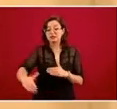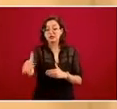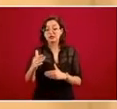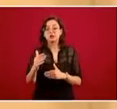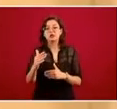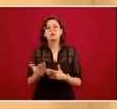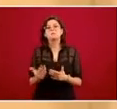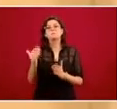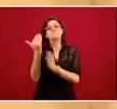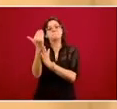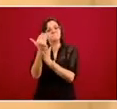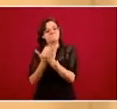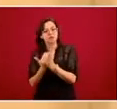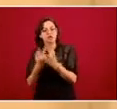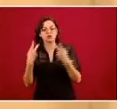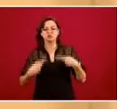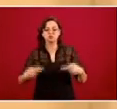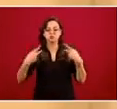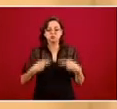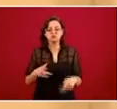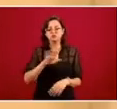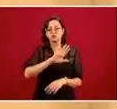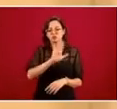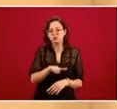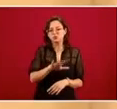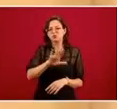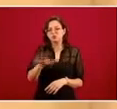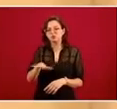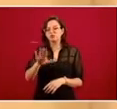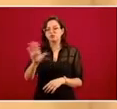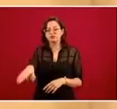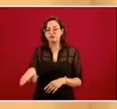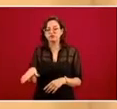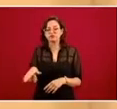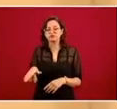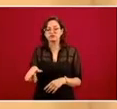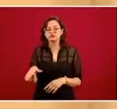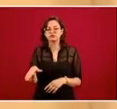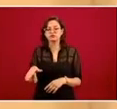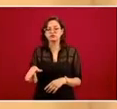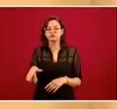after April the 7th, we had a more stable trend.